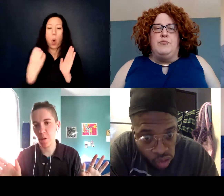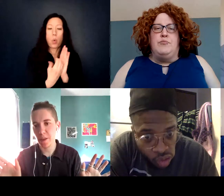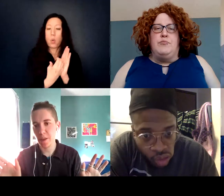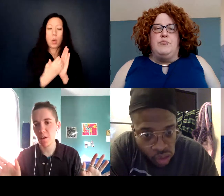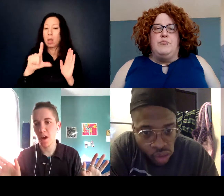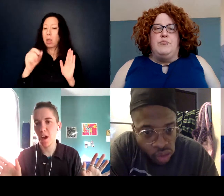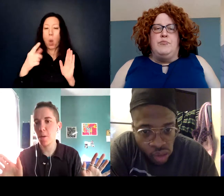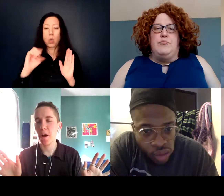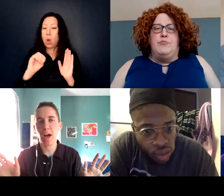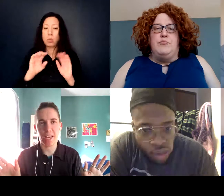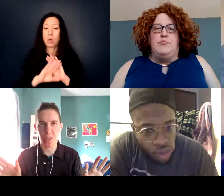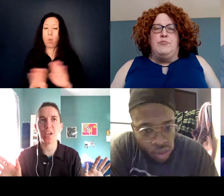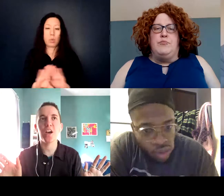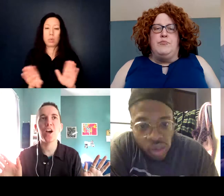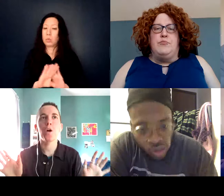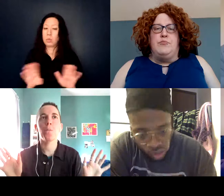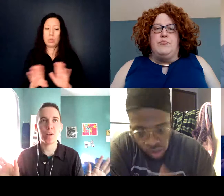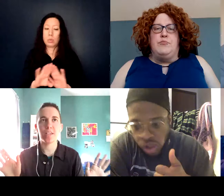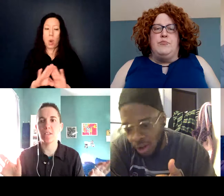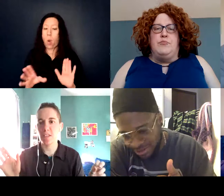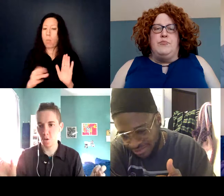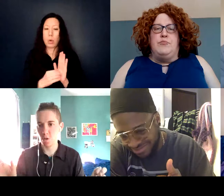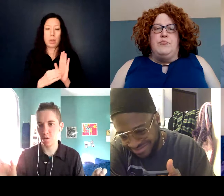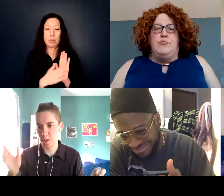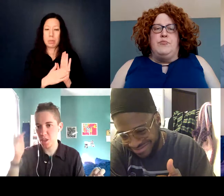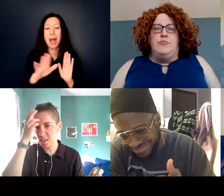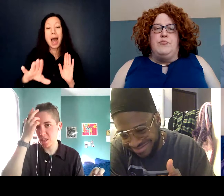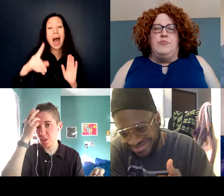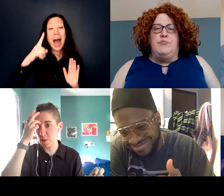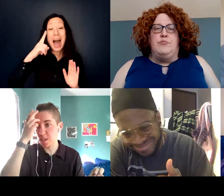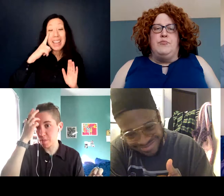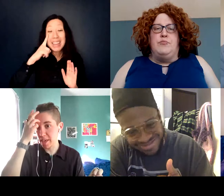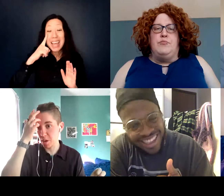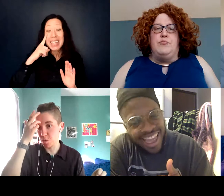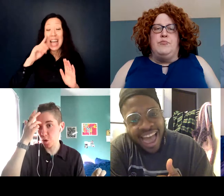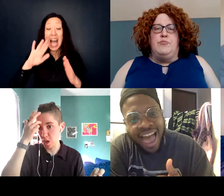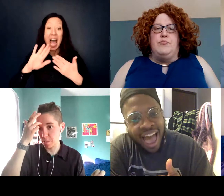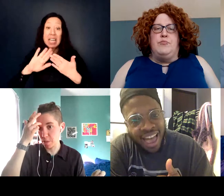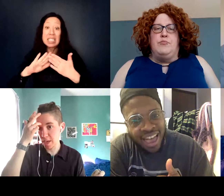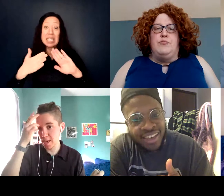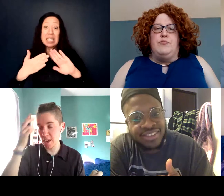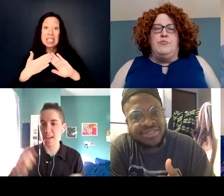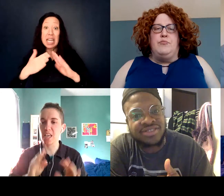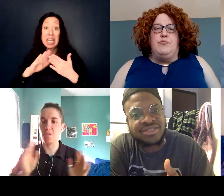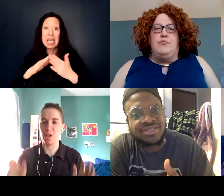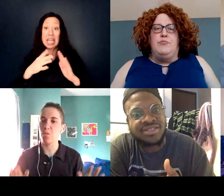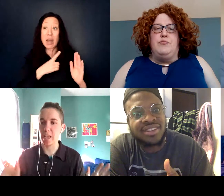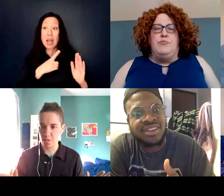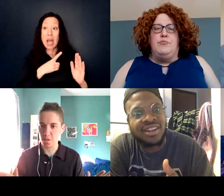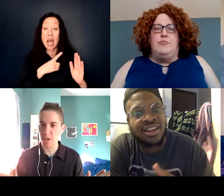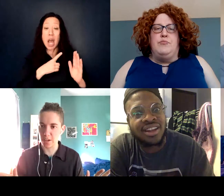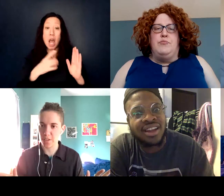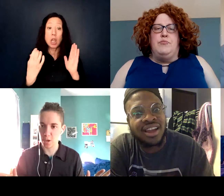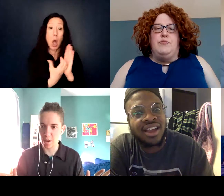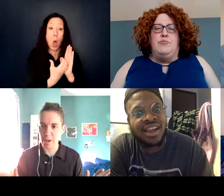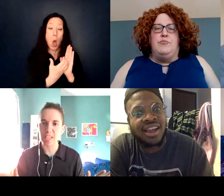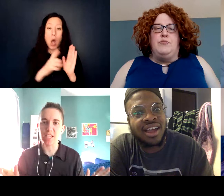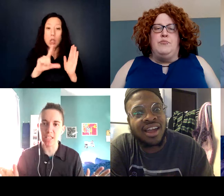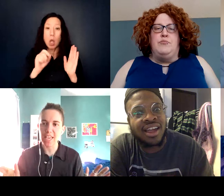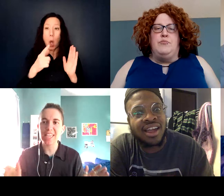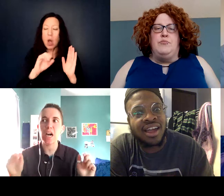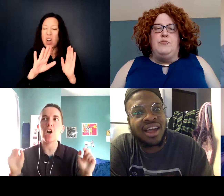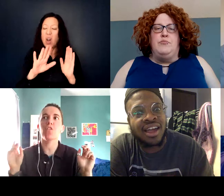Don't put a logo on there. I think putting city logos on things is going to make it much more complicated. And even if we get the funding